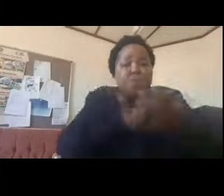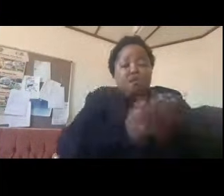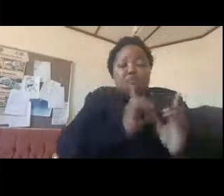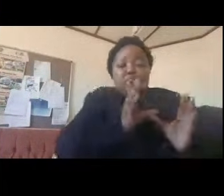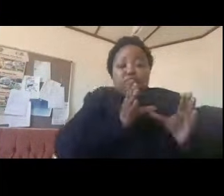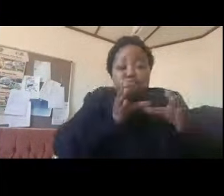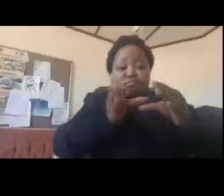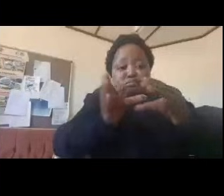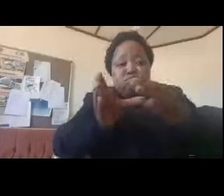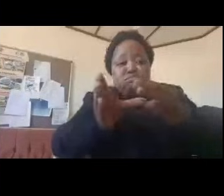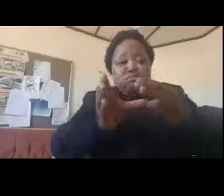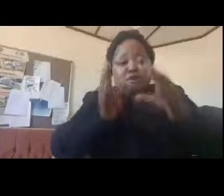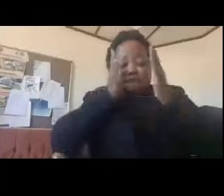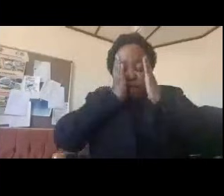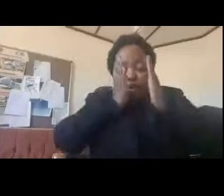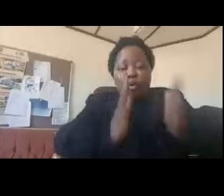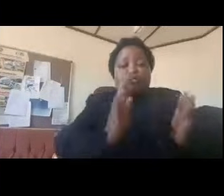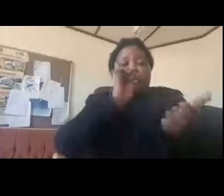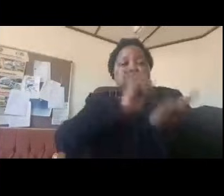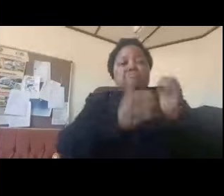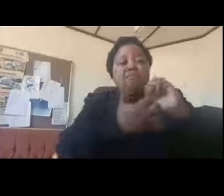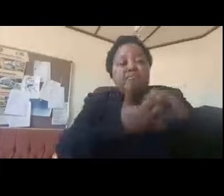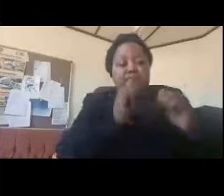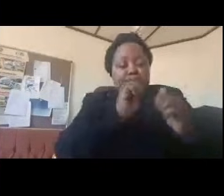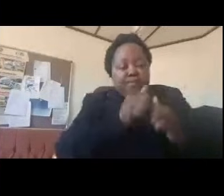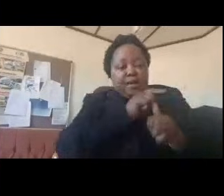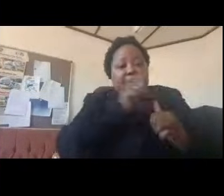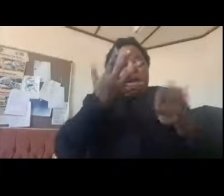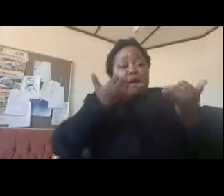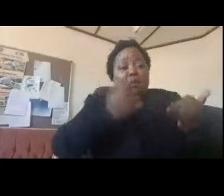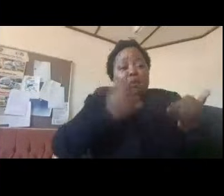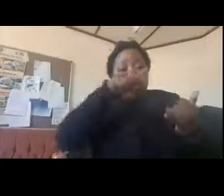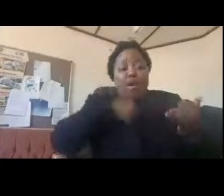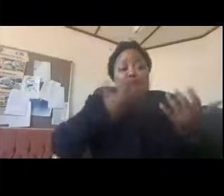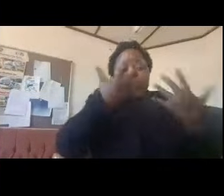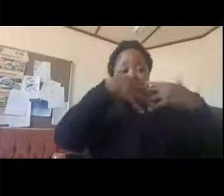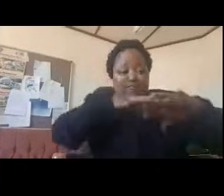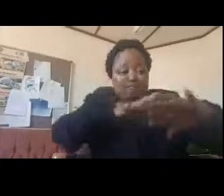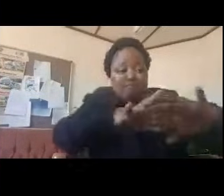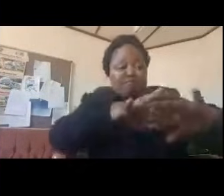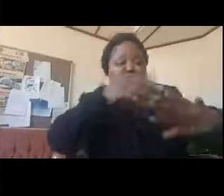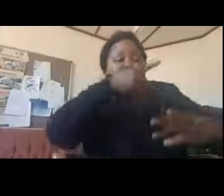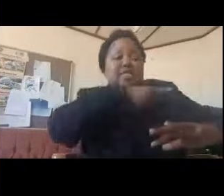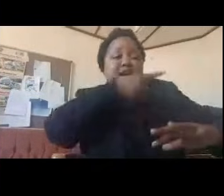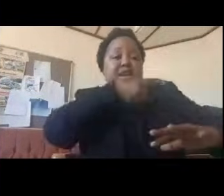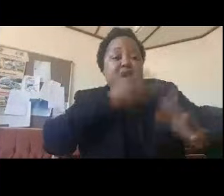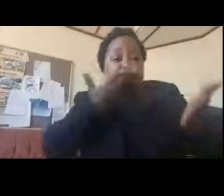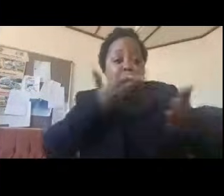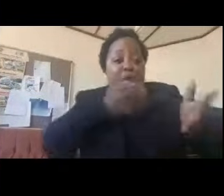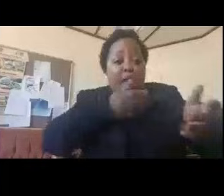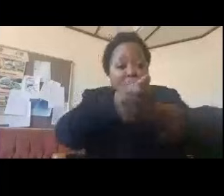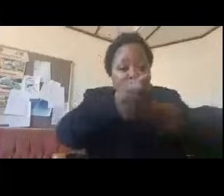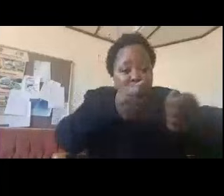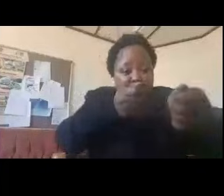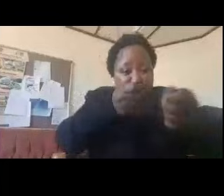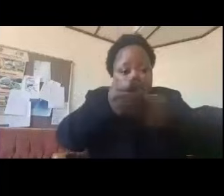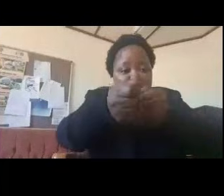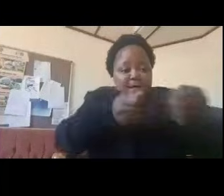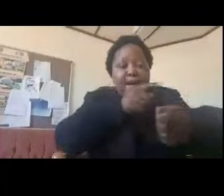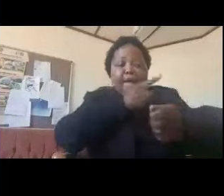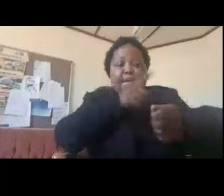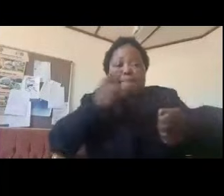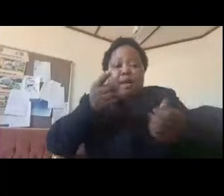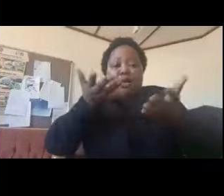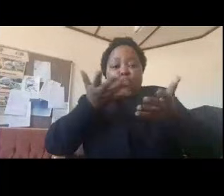The SBC reality is that we have mainstreamed gender into the administration, but we haven't mainstreamed it into the